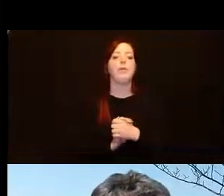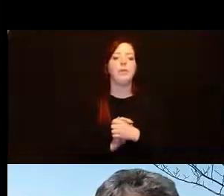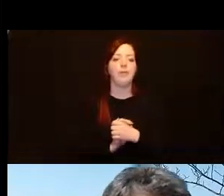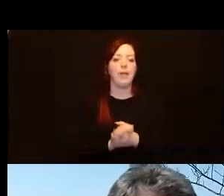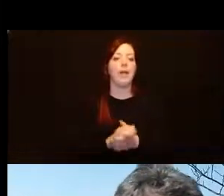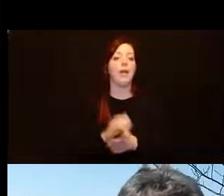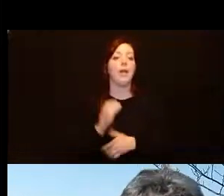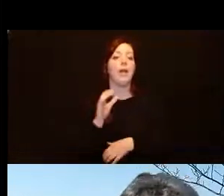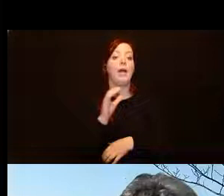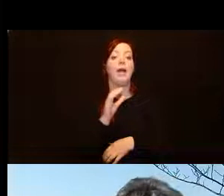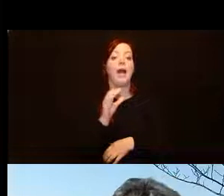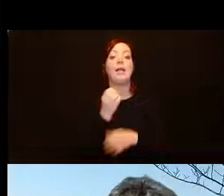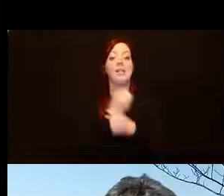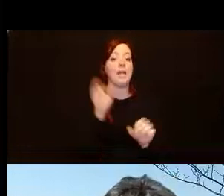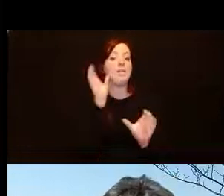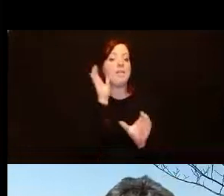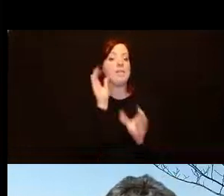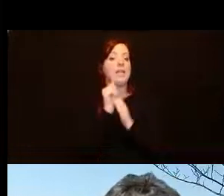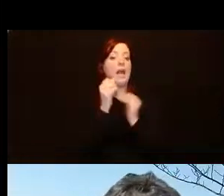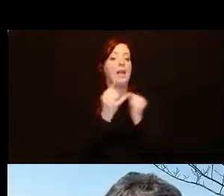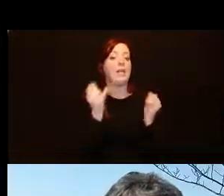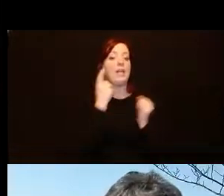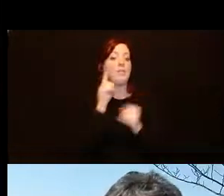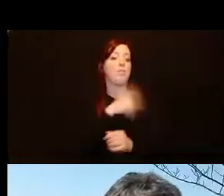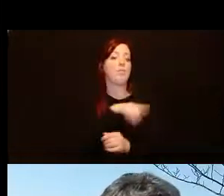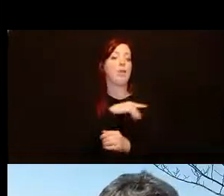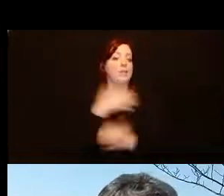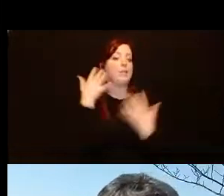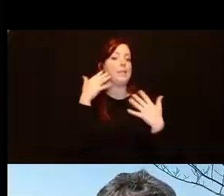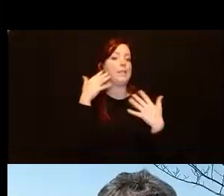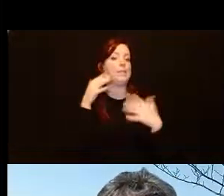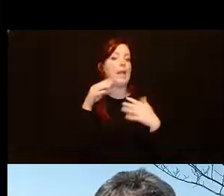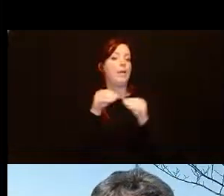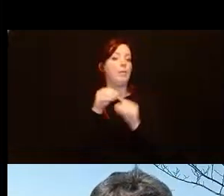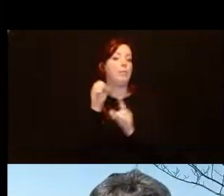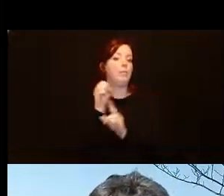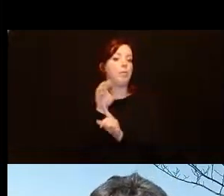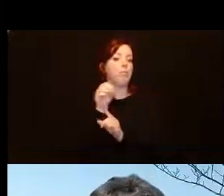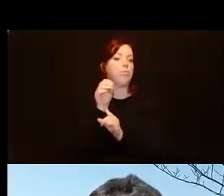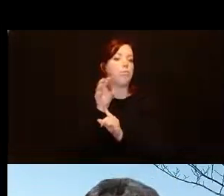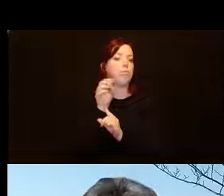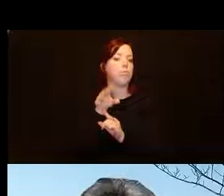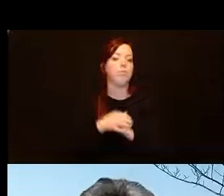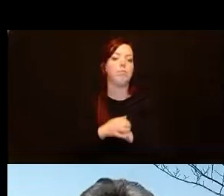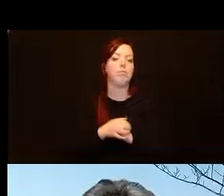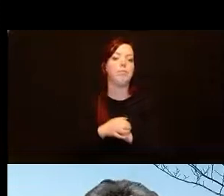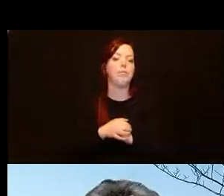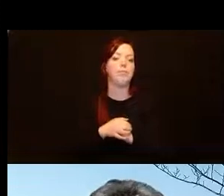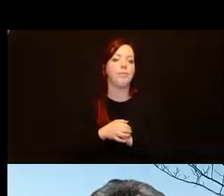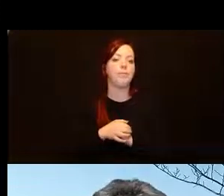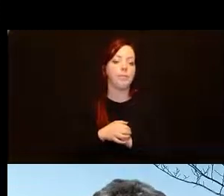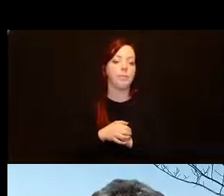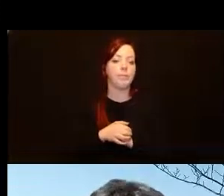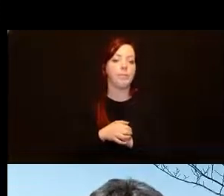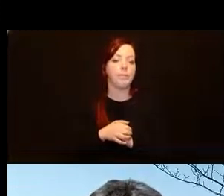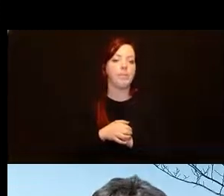personal sound amplifiers. And this is a guideline for PSAPs and other related devices.